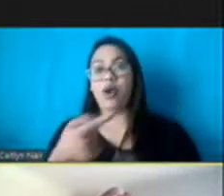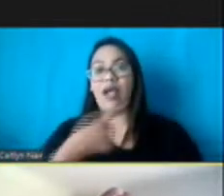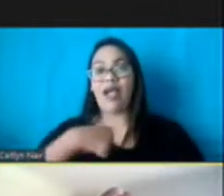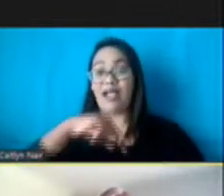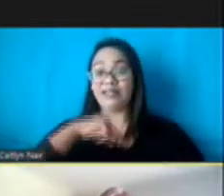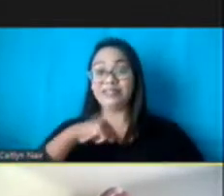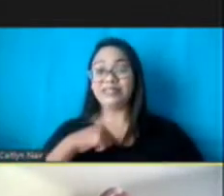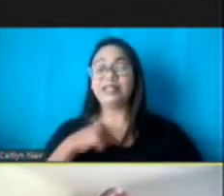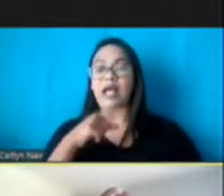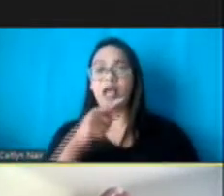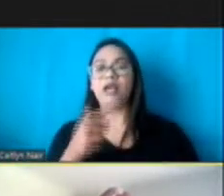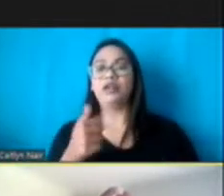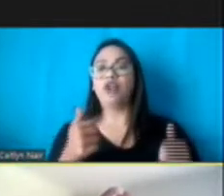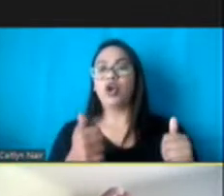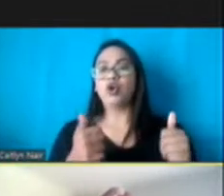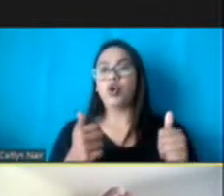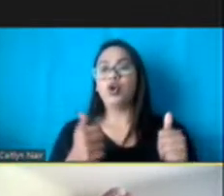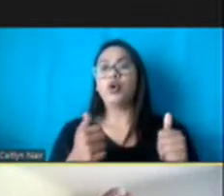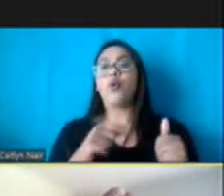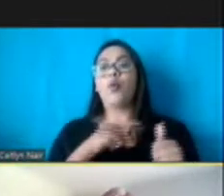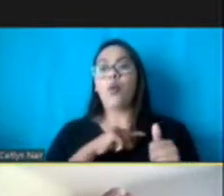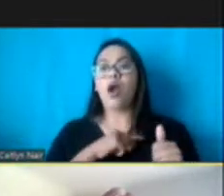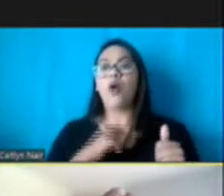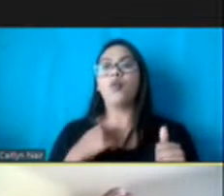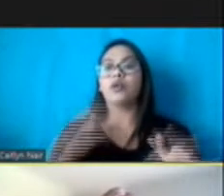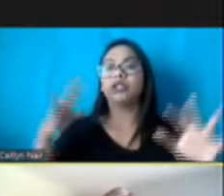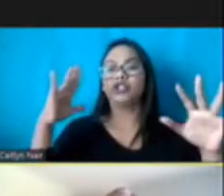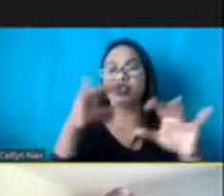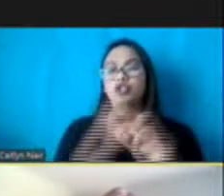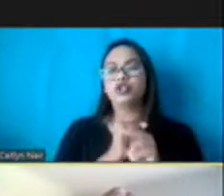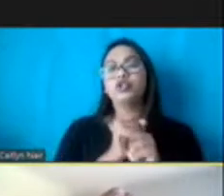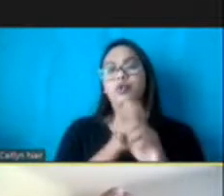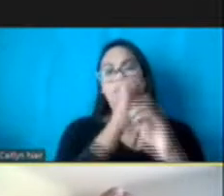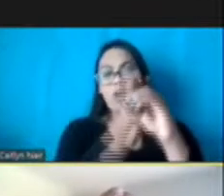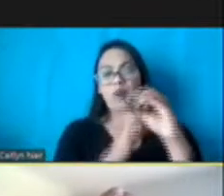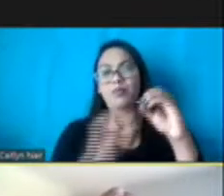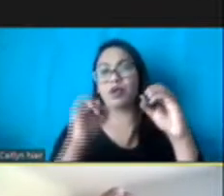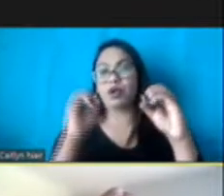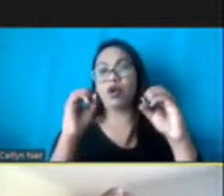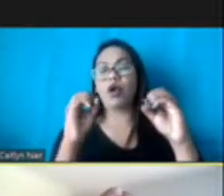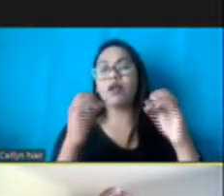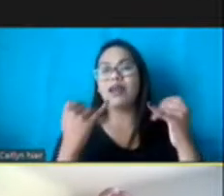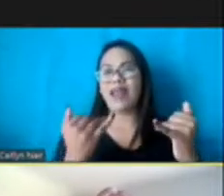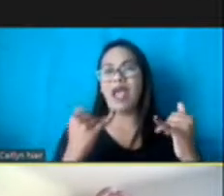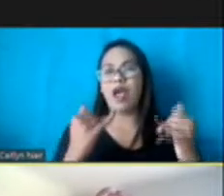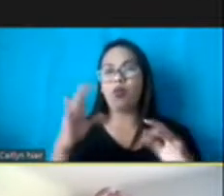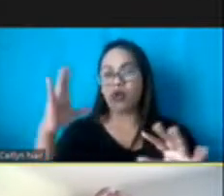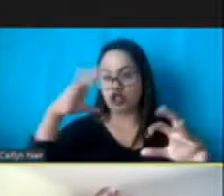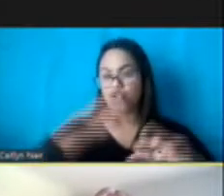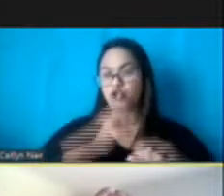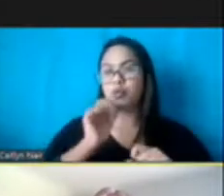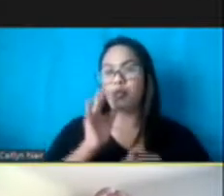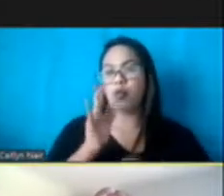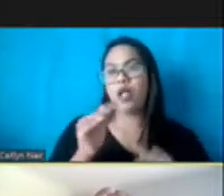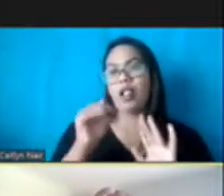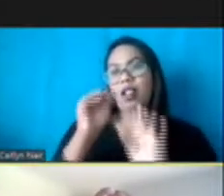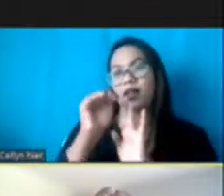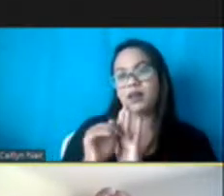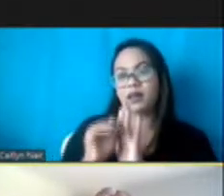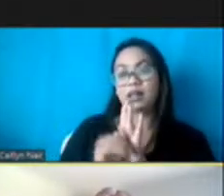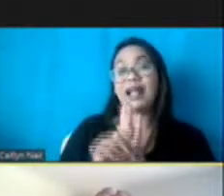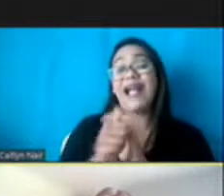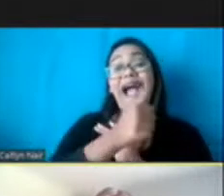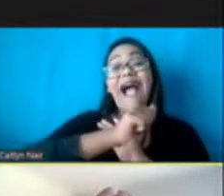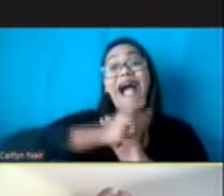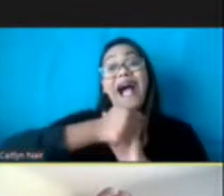terms of predicting the end or when the province has reached a peak. But you can see in all of the other